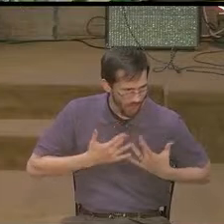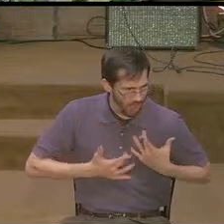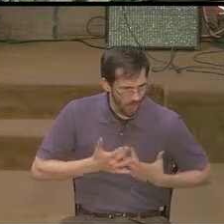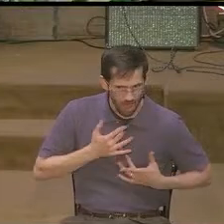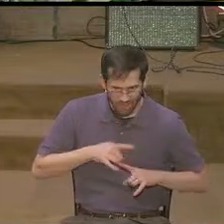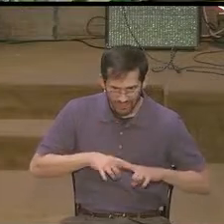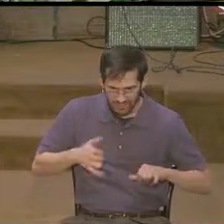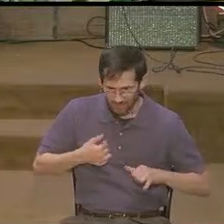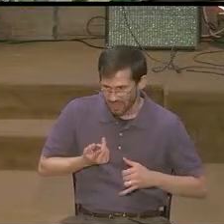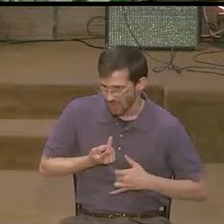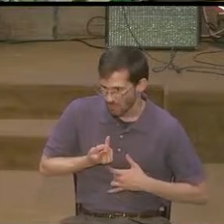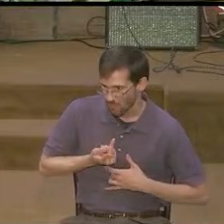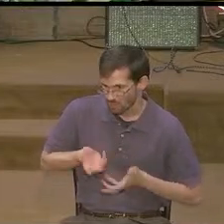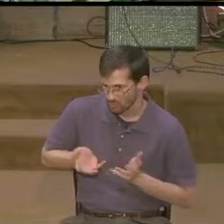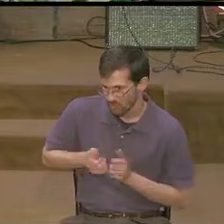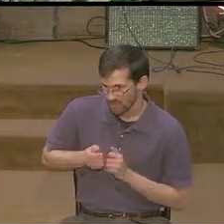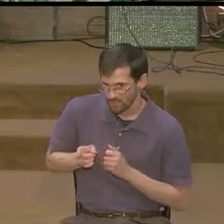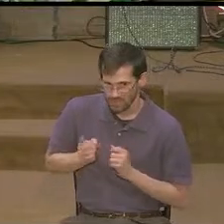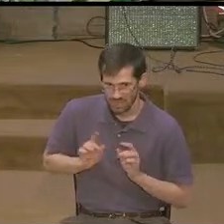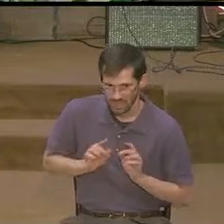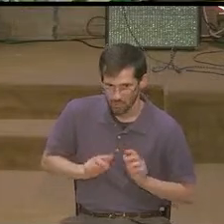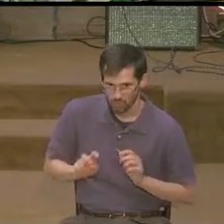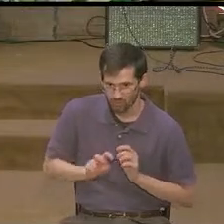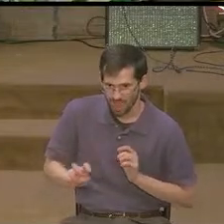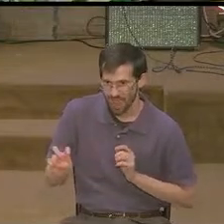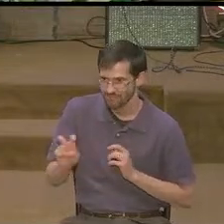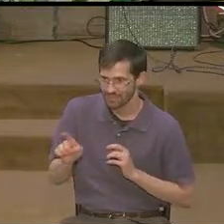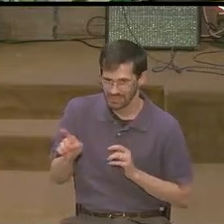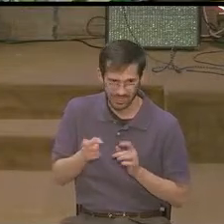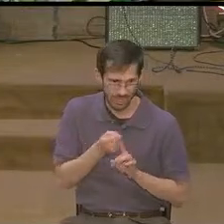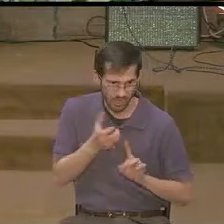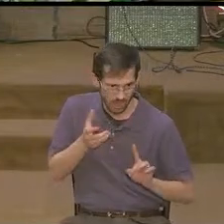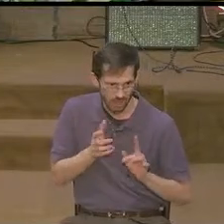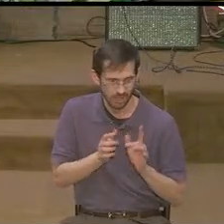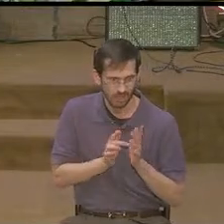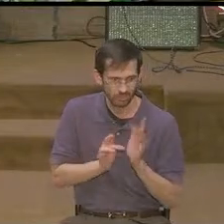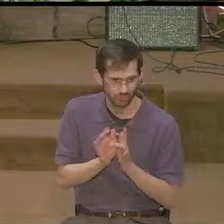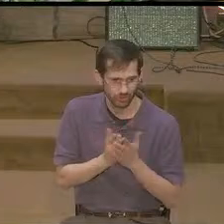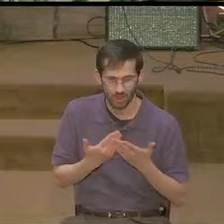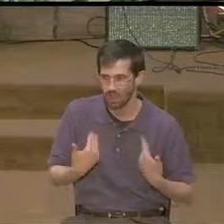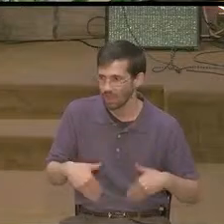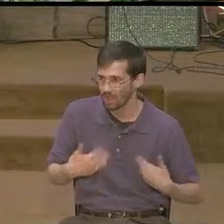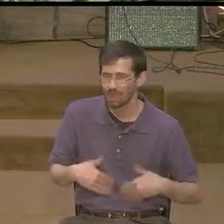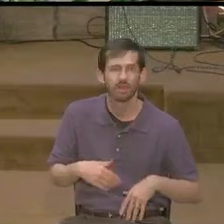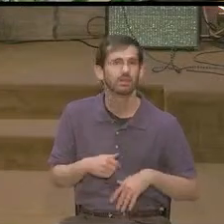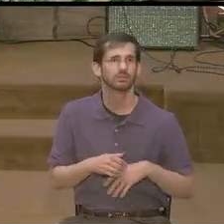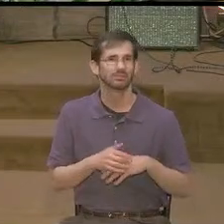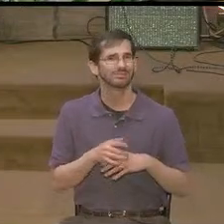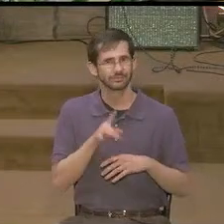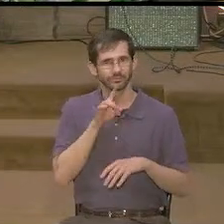the road and while he opened up the scriptures? Isn't that what happens when Christians read the Bible?